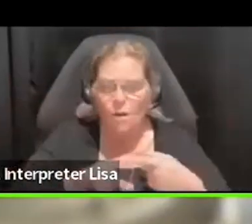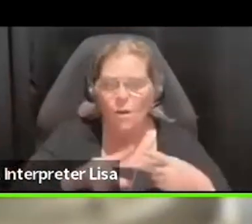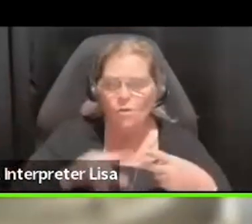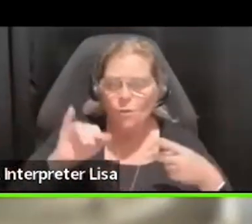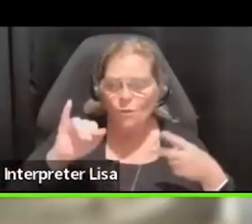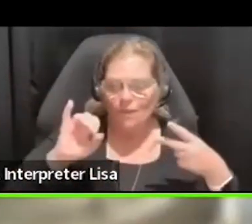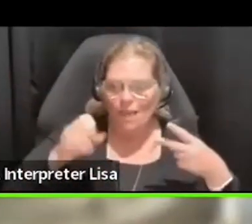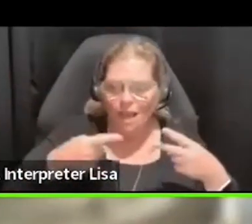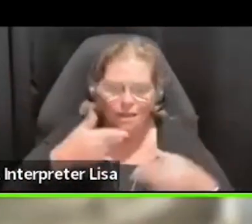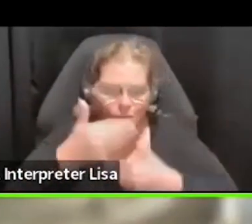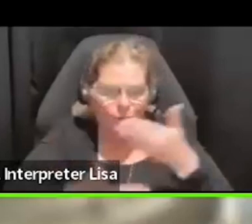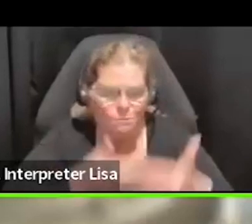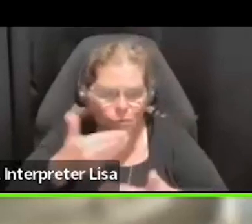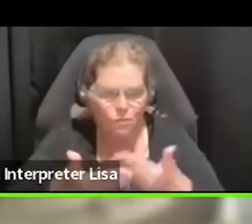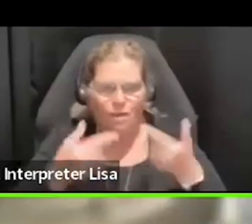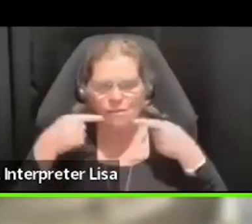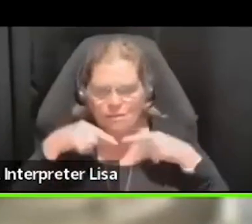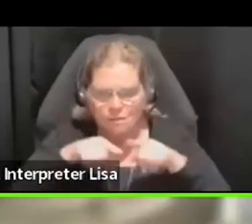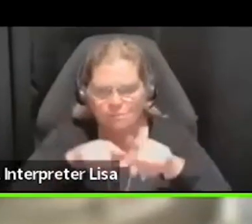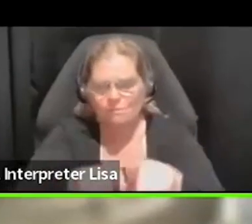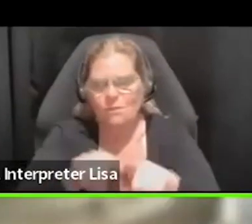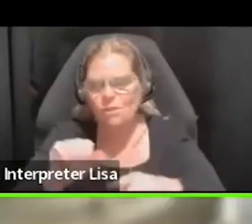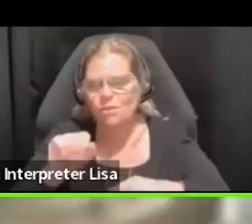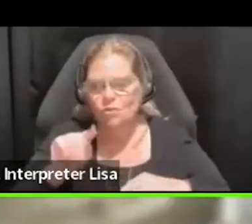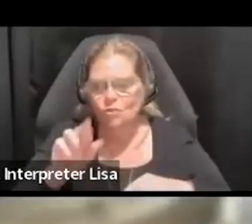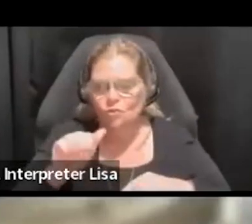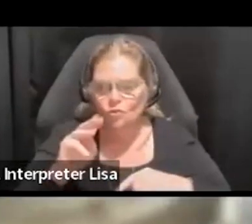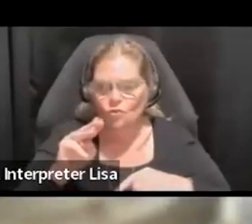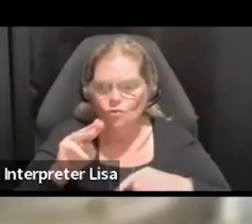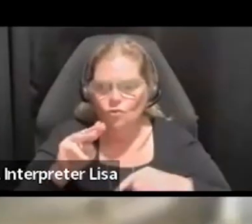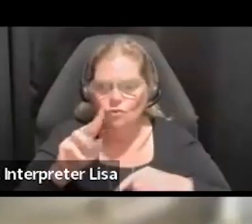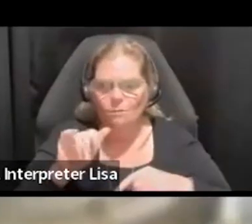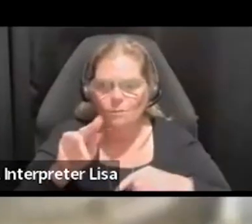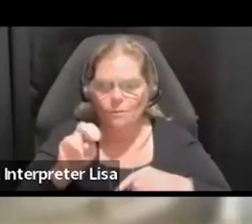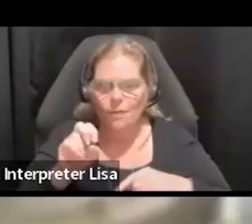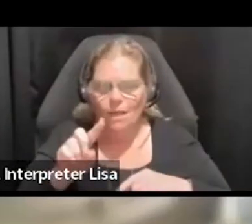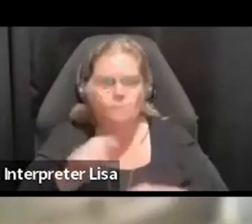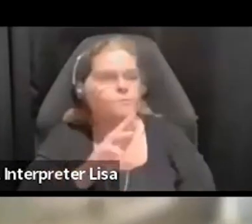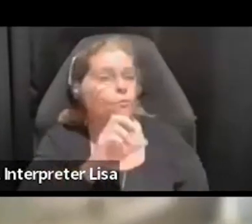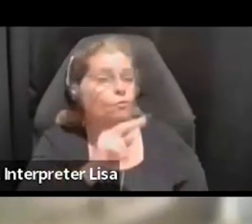process more streamlined. Thank you, Betsy.